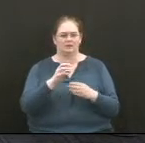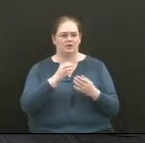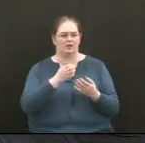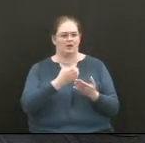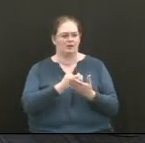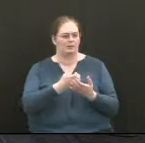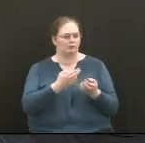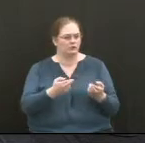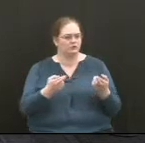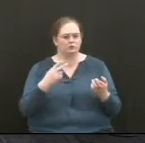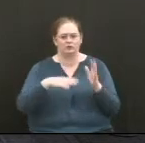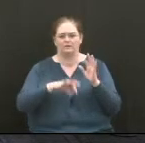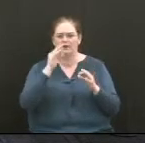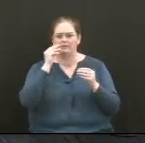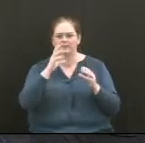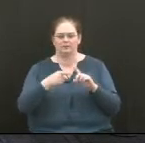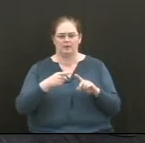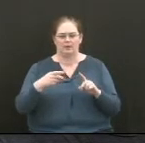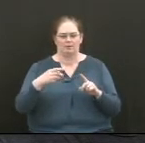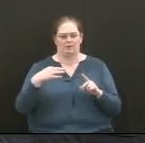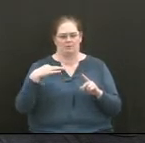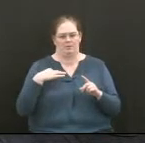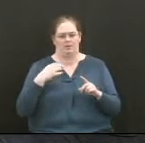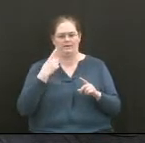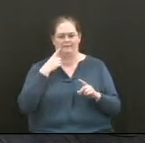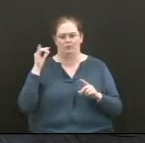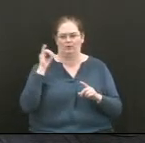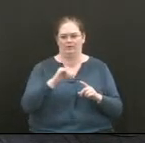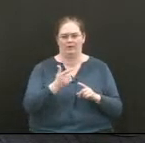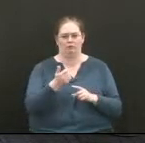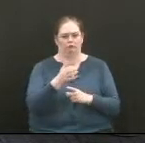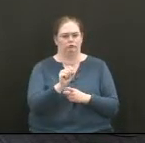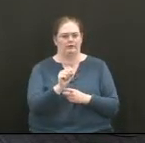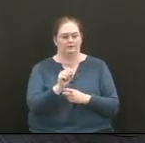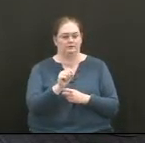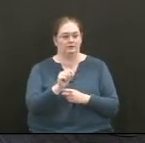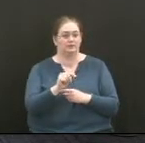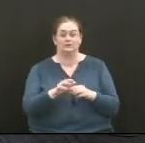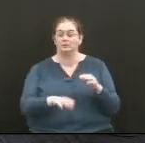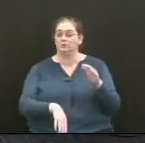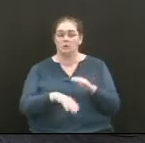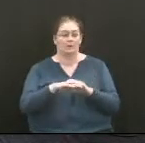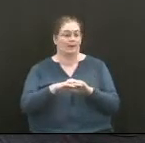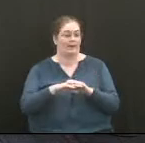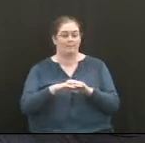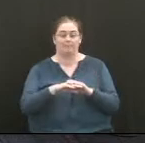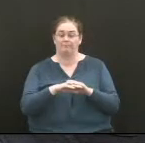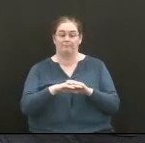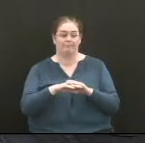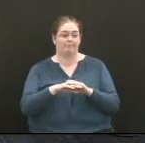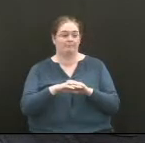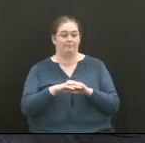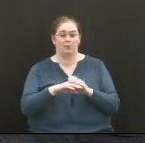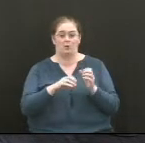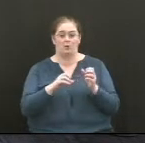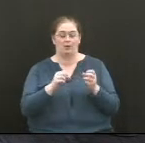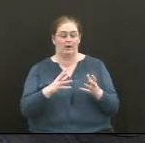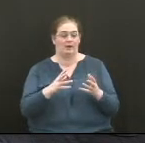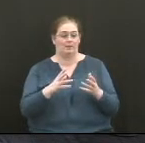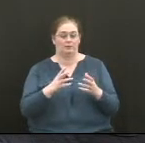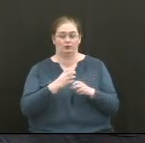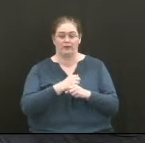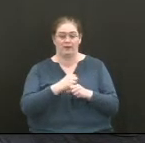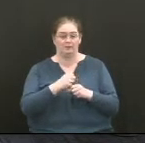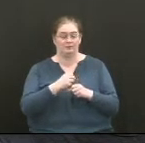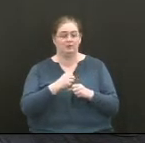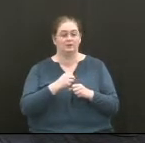resources, and you'll find information about applying to that grant. There is no cap on how much you may get in terms of a business. In the spring,